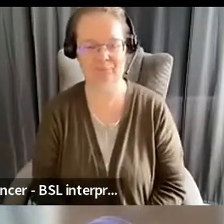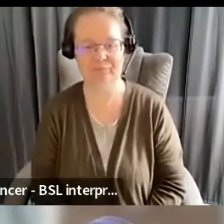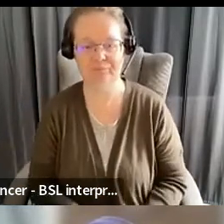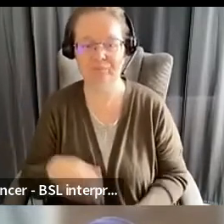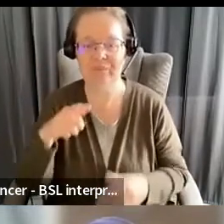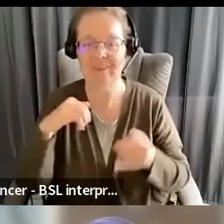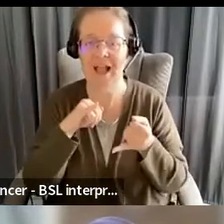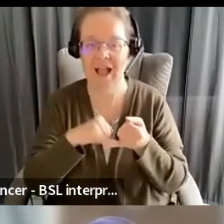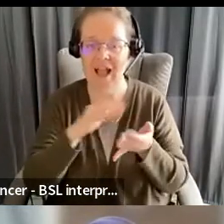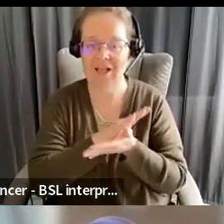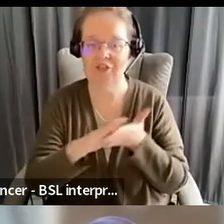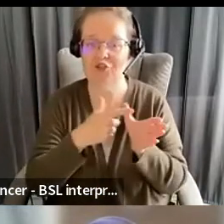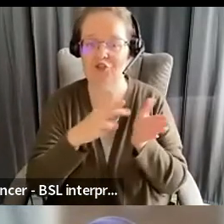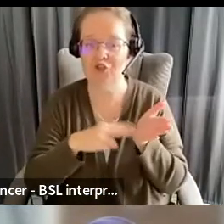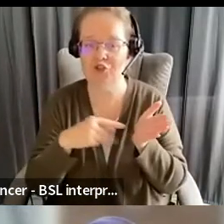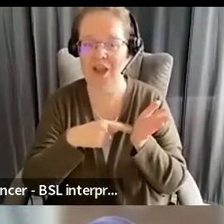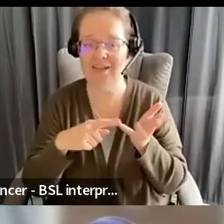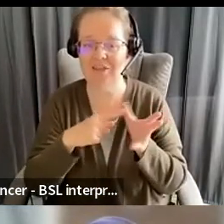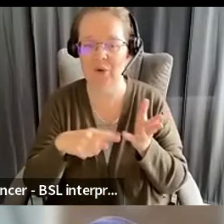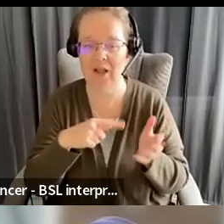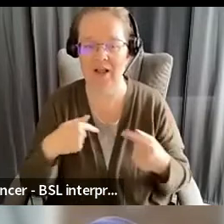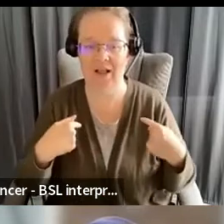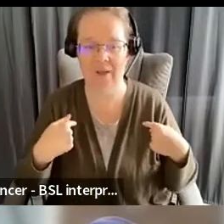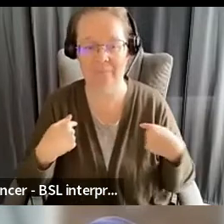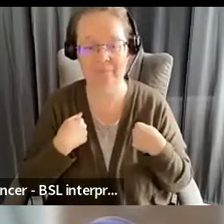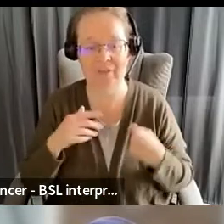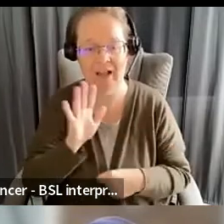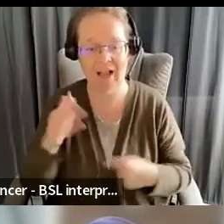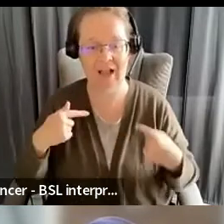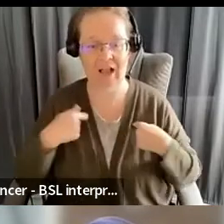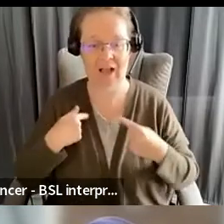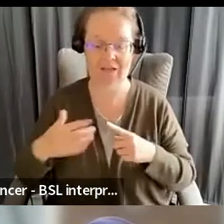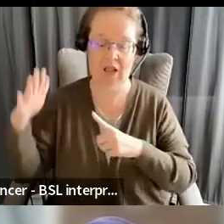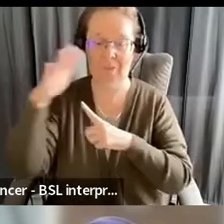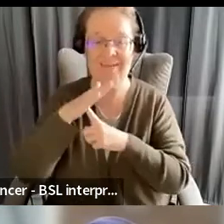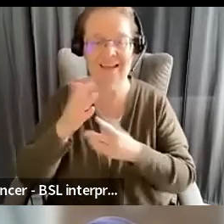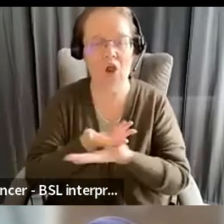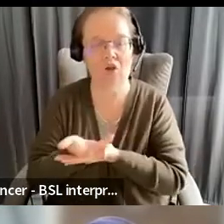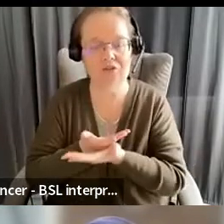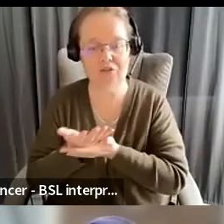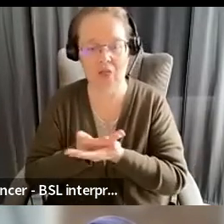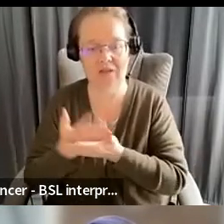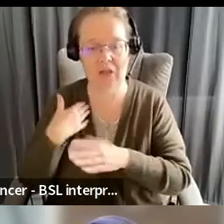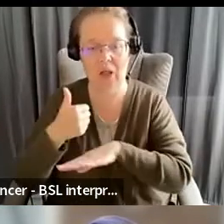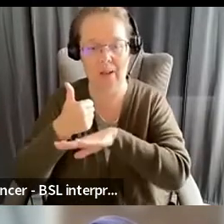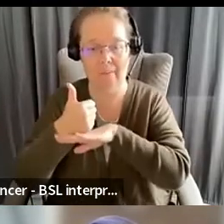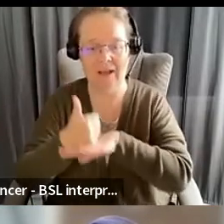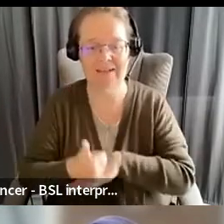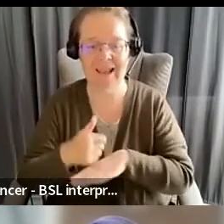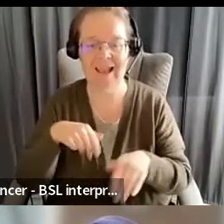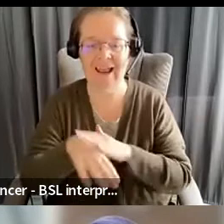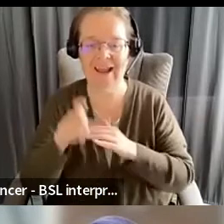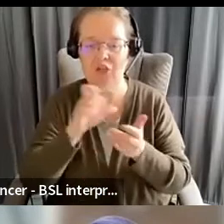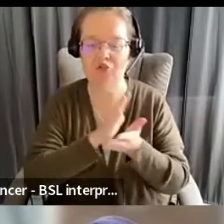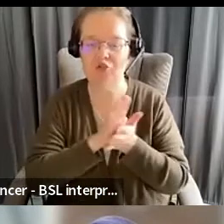Shantanu. So hi, I'm Shantanu Datta, and I'm a senior consultant. I'm based in Chippenham, but I